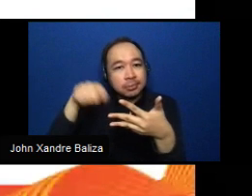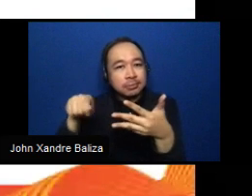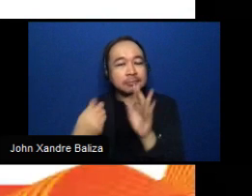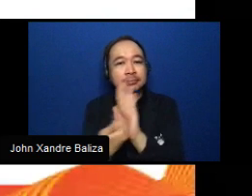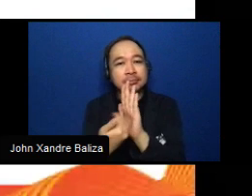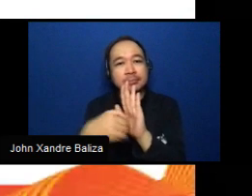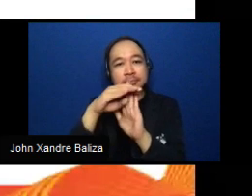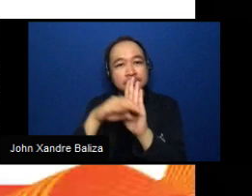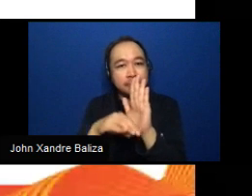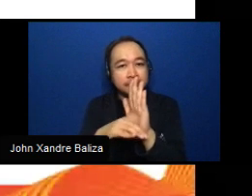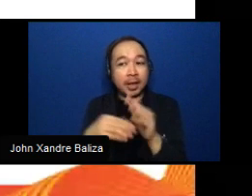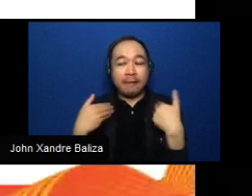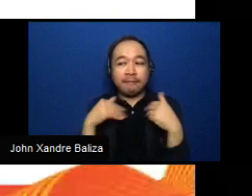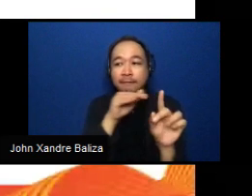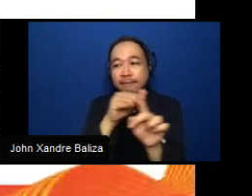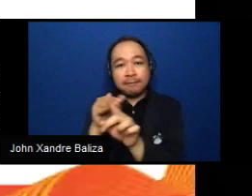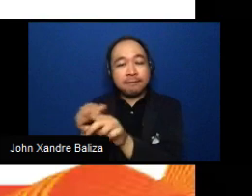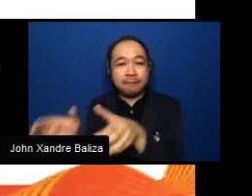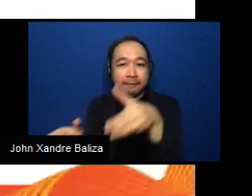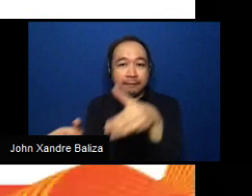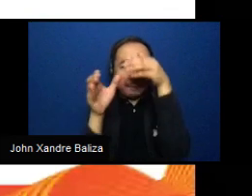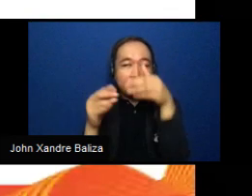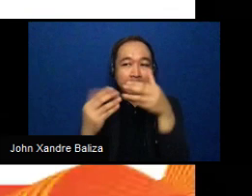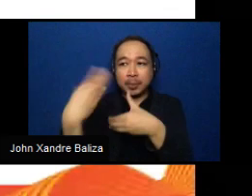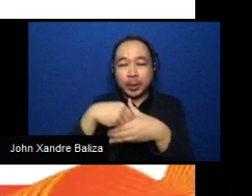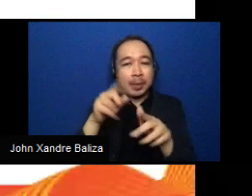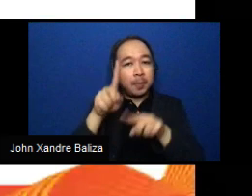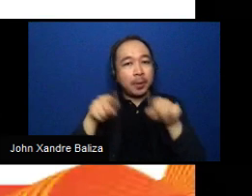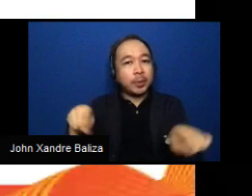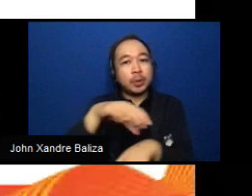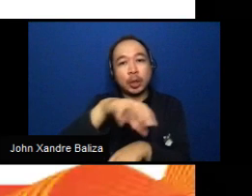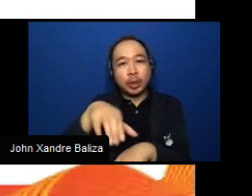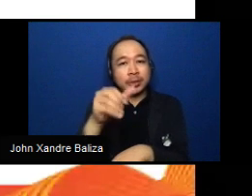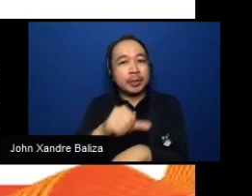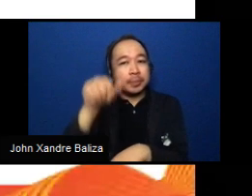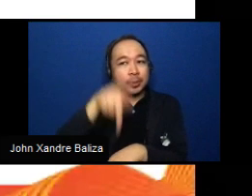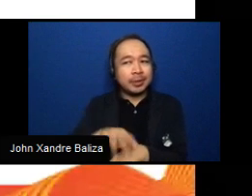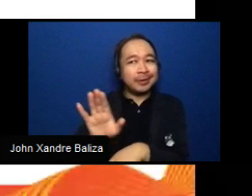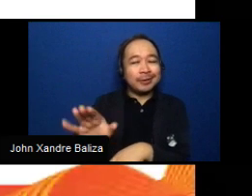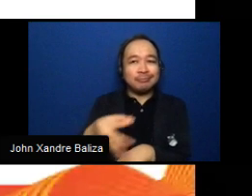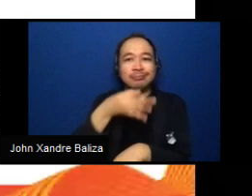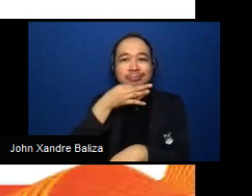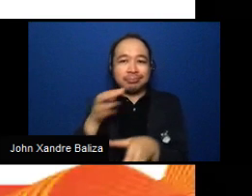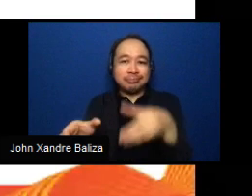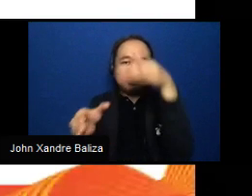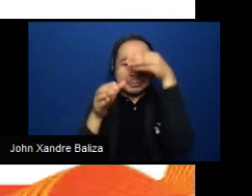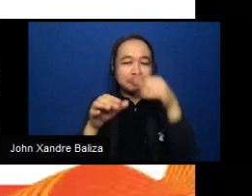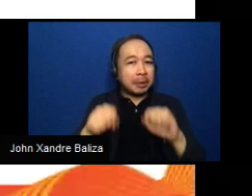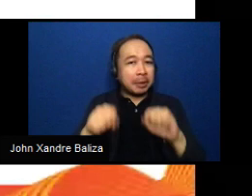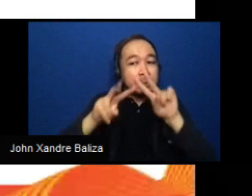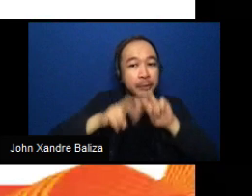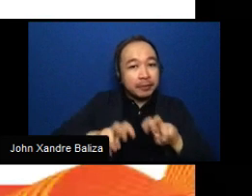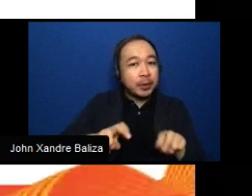meeting with participants from different countries in Asia and the Pacific in their expert capacity to review the framework, and their suggestion